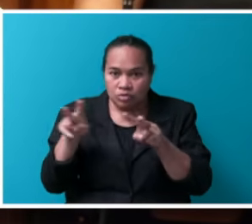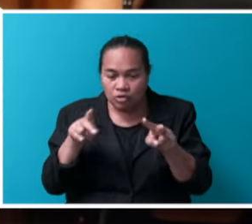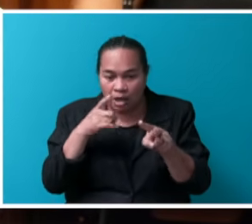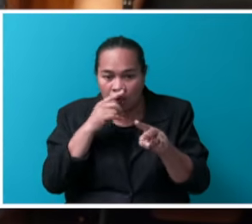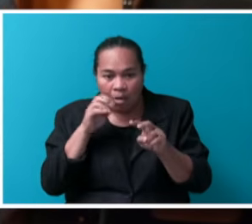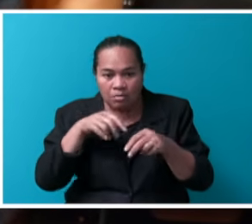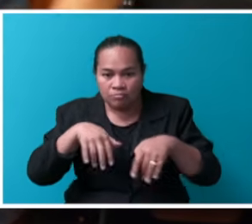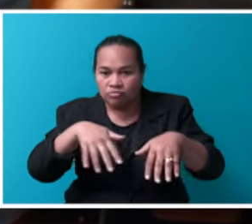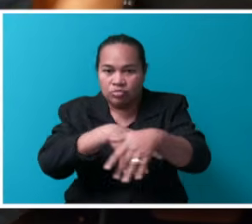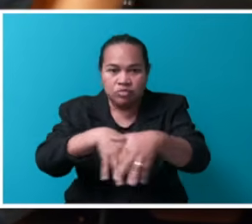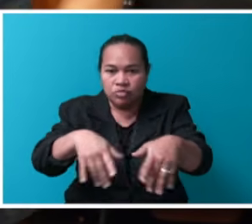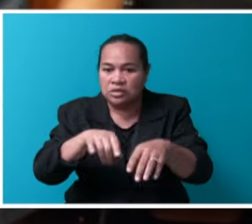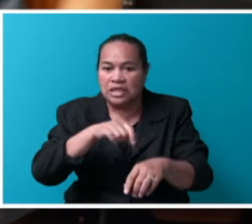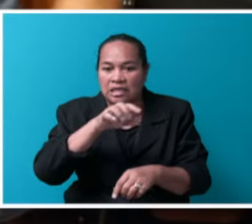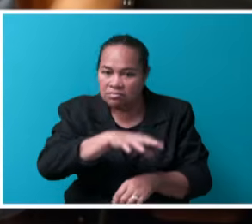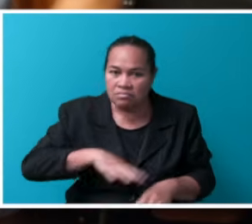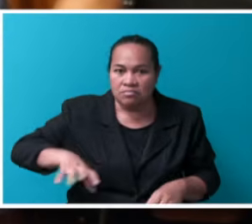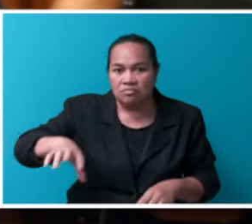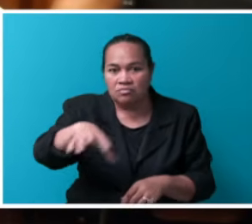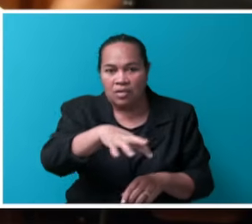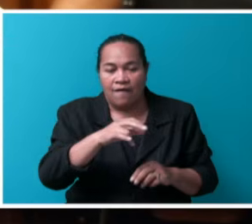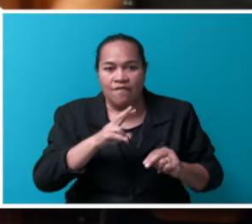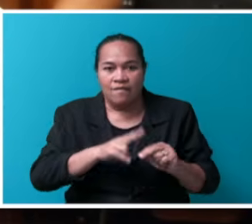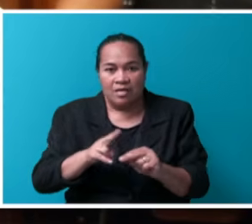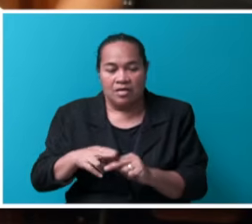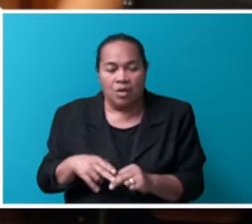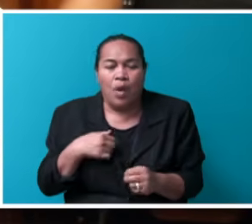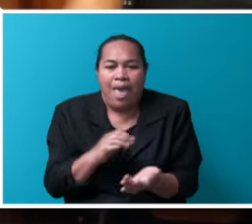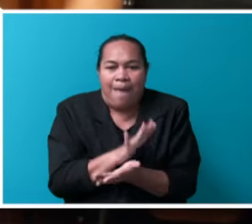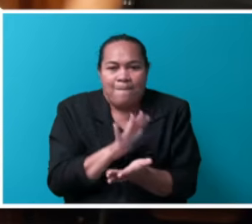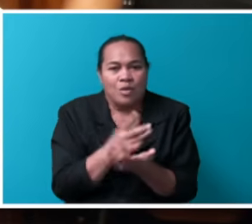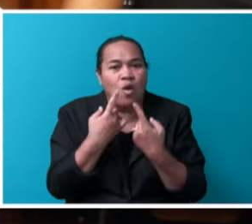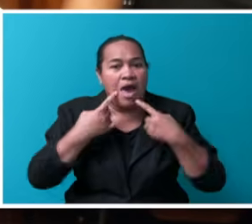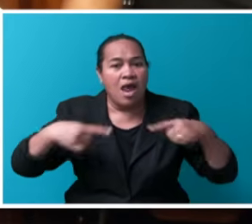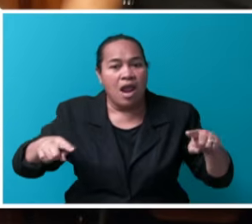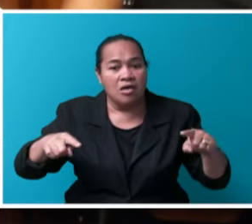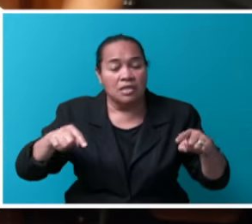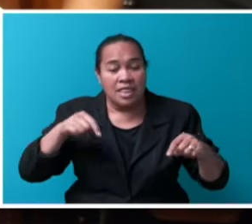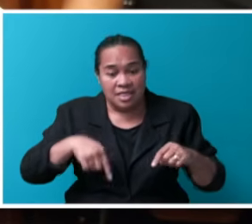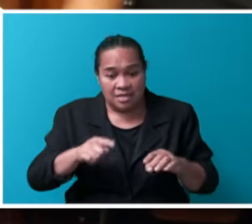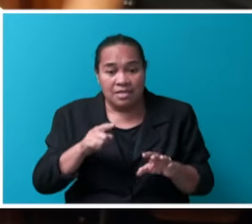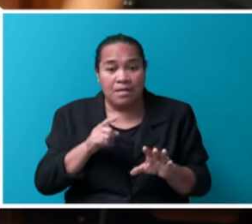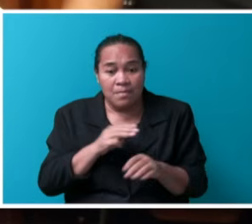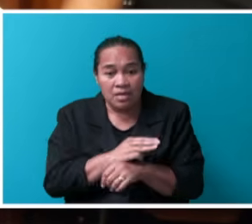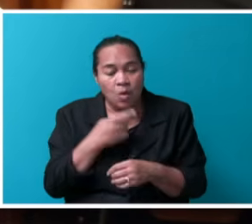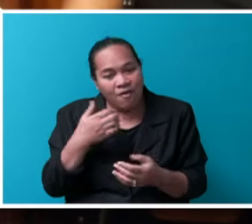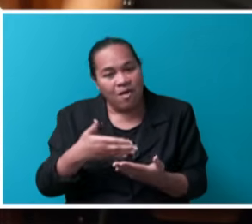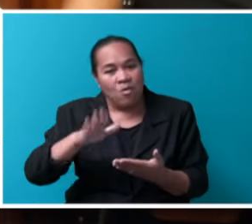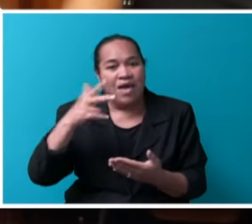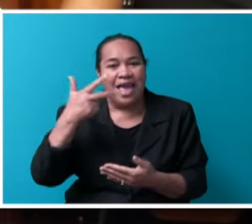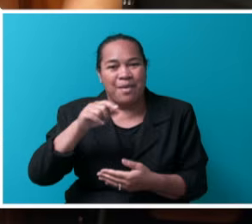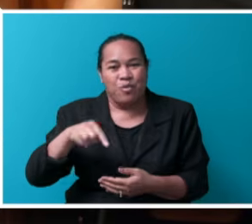around the country. We are also pleased to announce that government earlier this month has also approved additional funding of $8.6